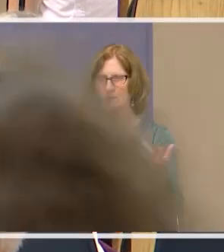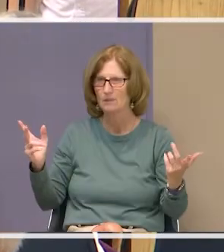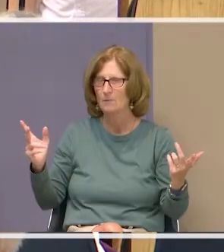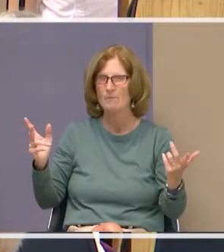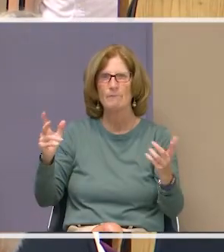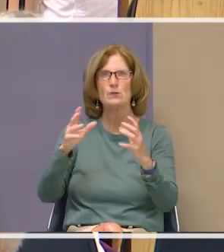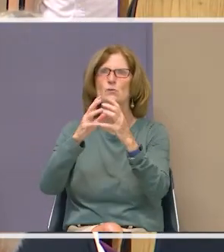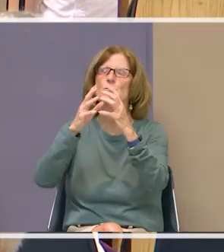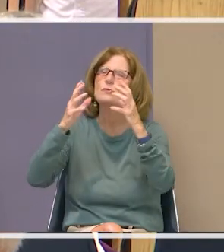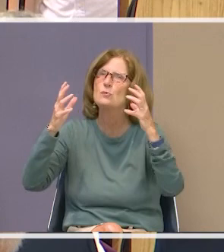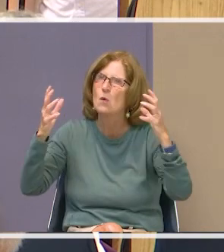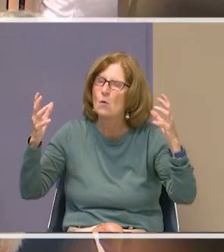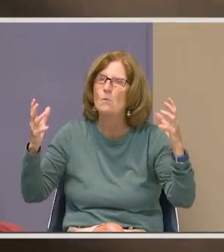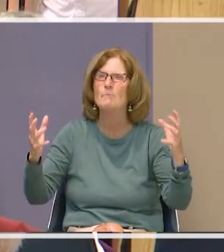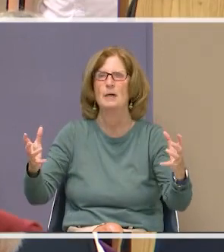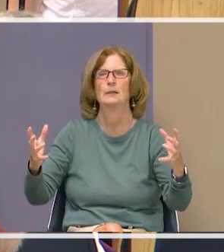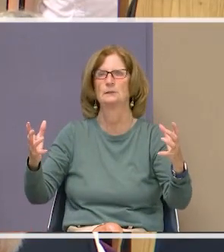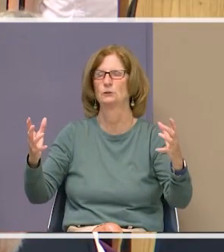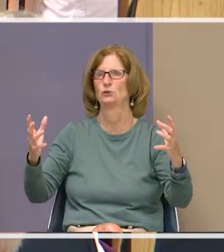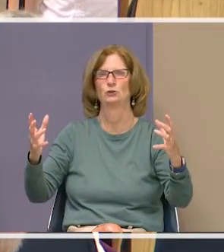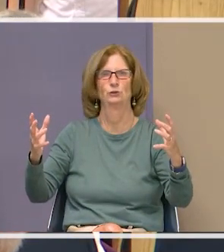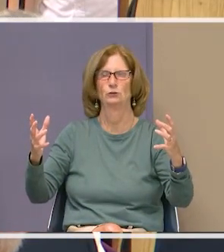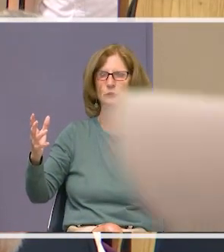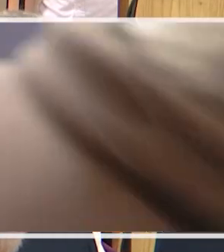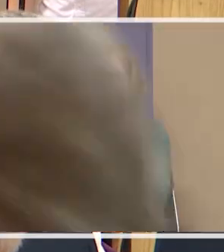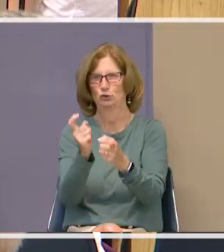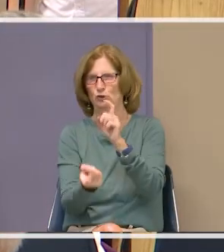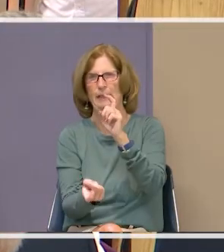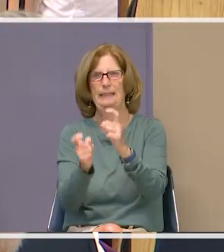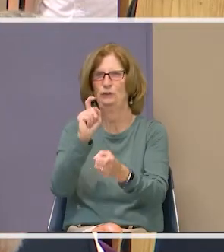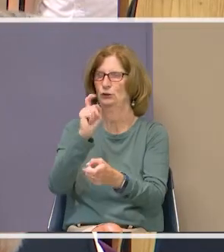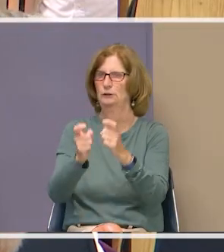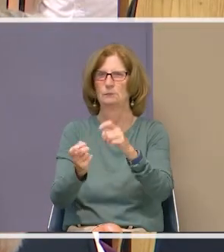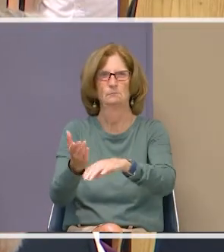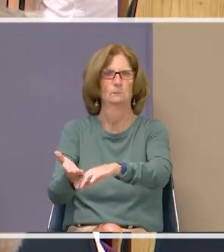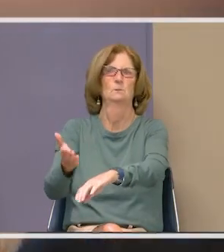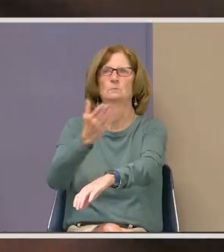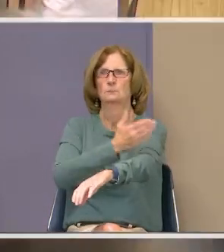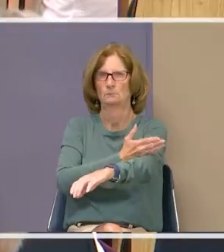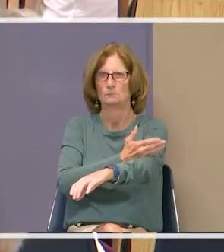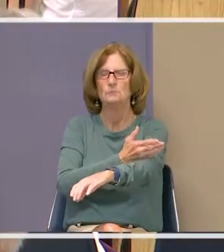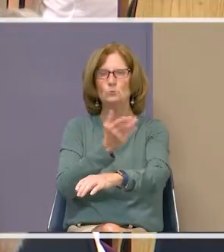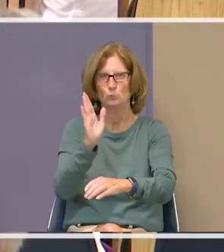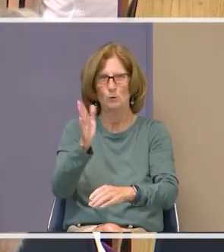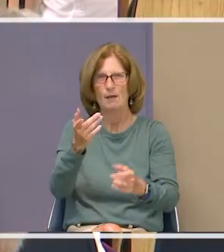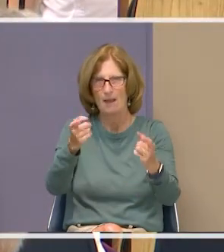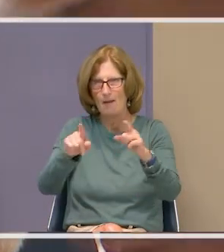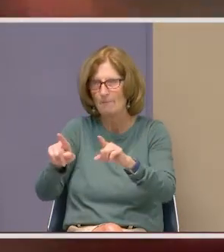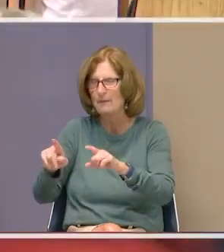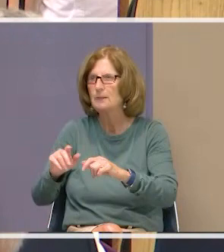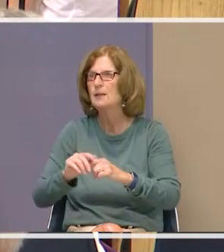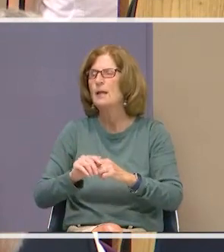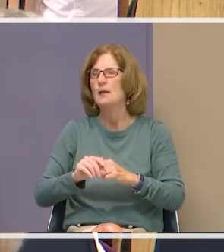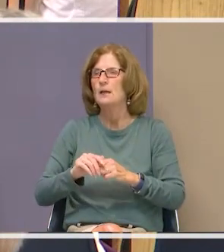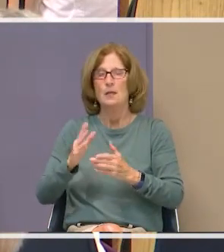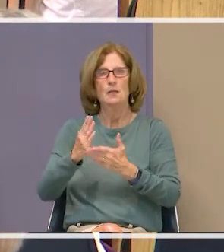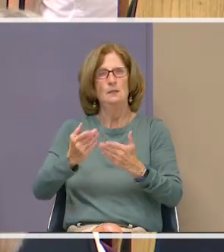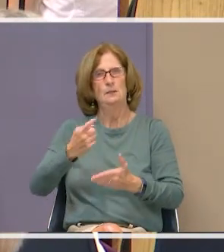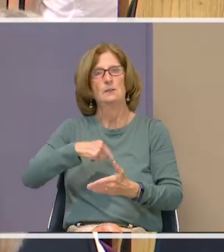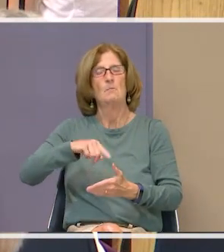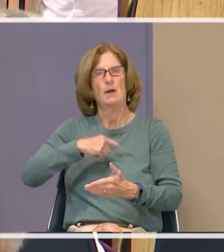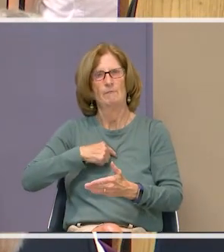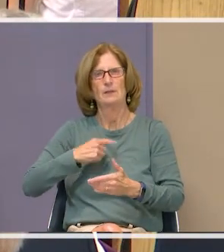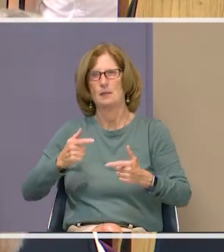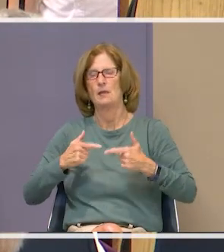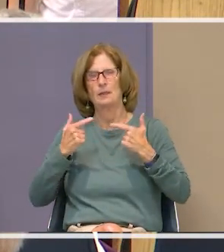of traffic, the amount of difference that I think that would make in the long run would be negligible. And for those of us that